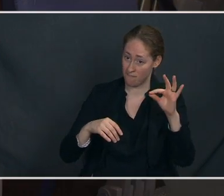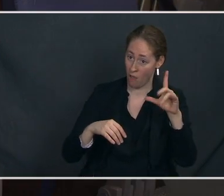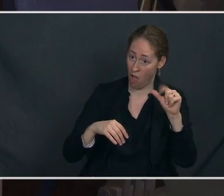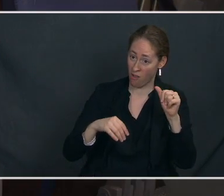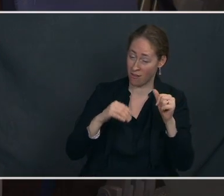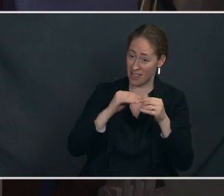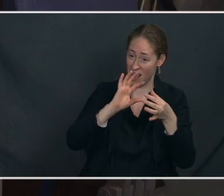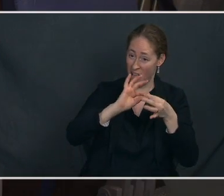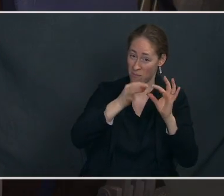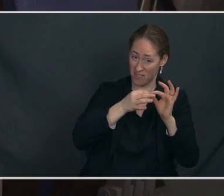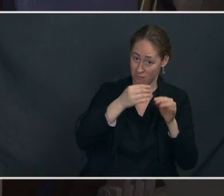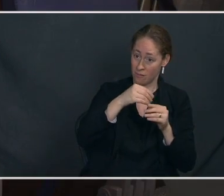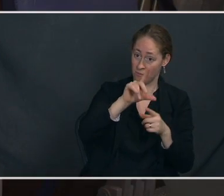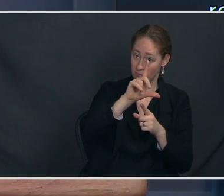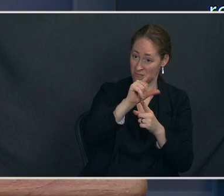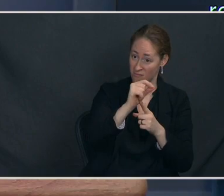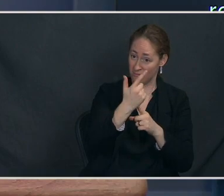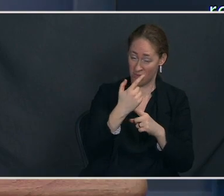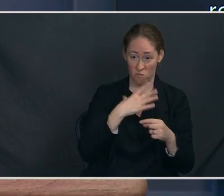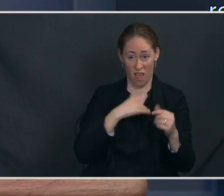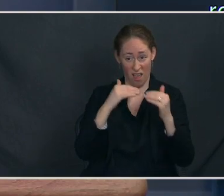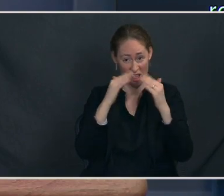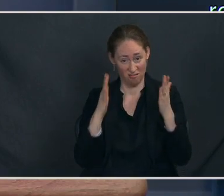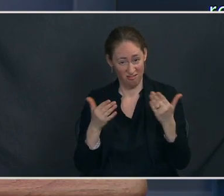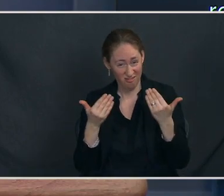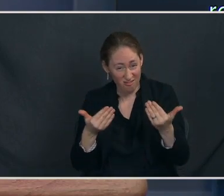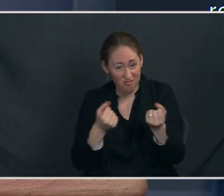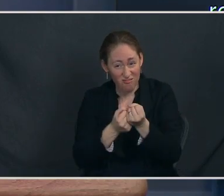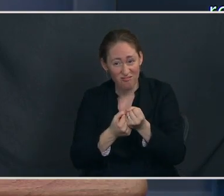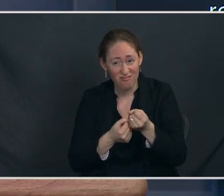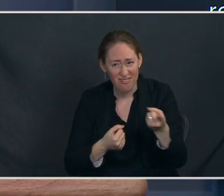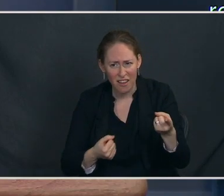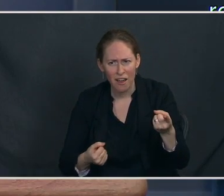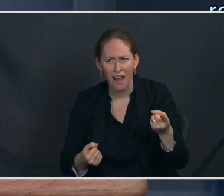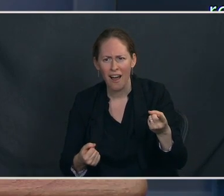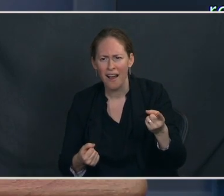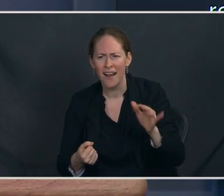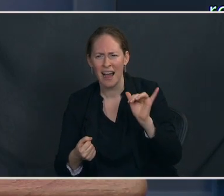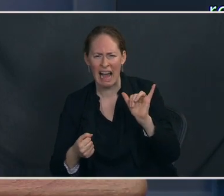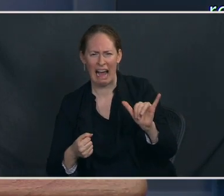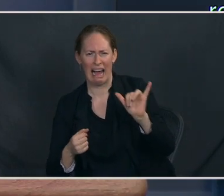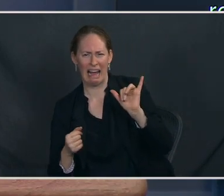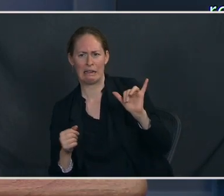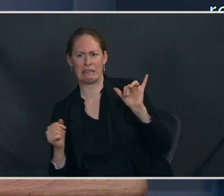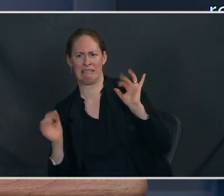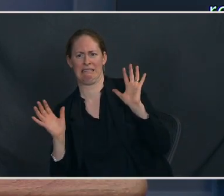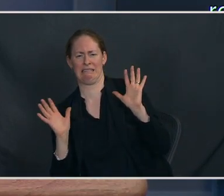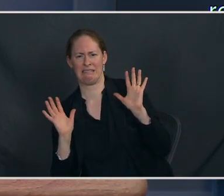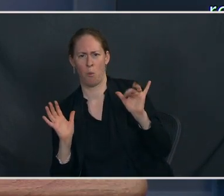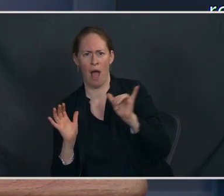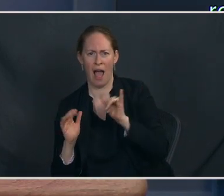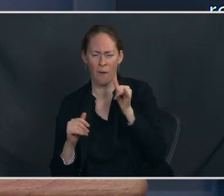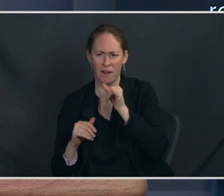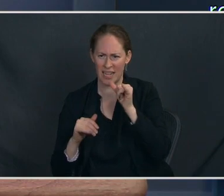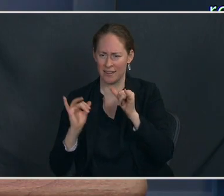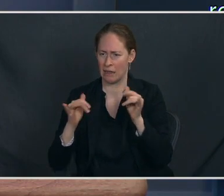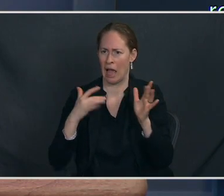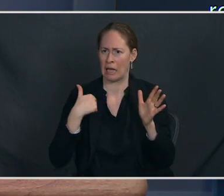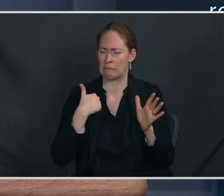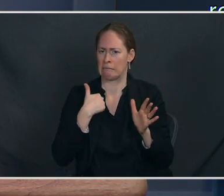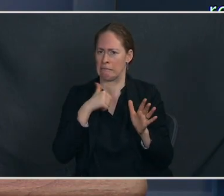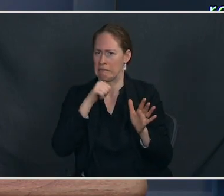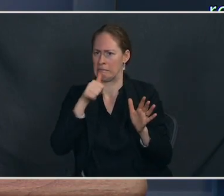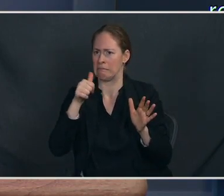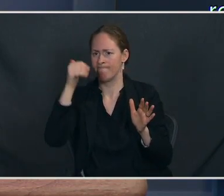the White House supporting? Wow, well, that's a lot of steps that need to take place. And I don't know the entire process of the Olympics, but I